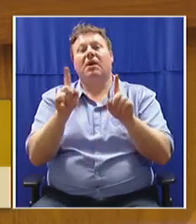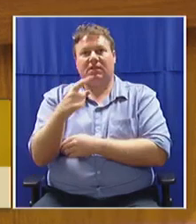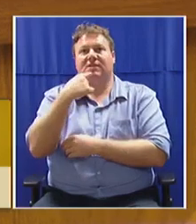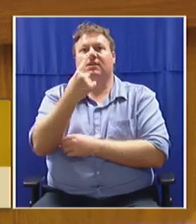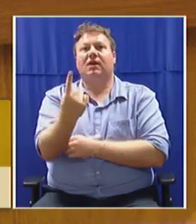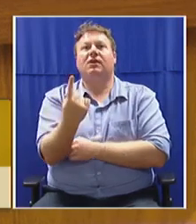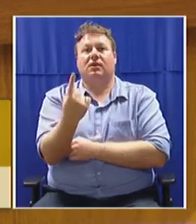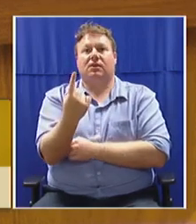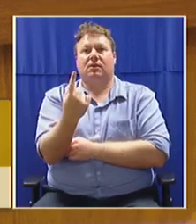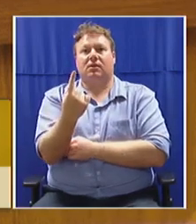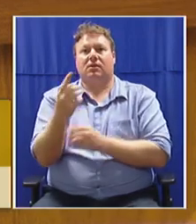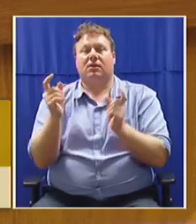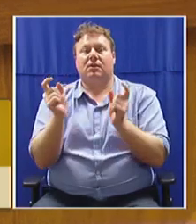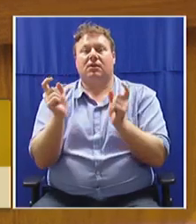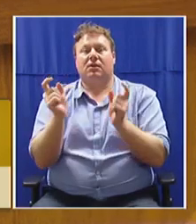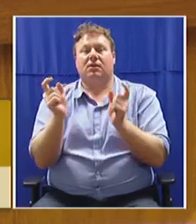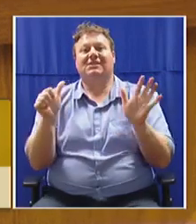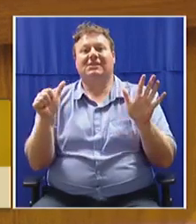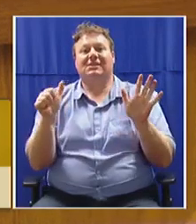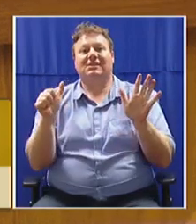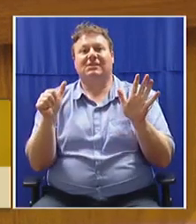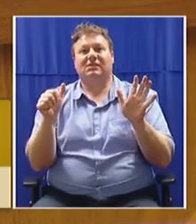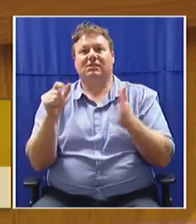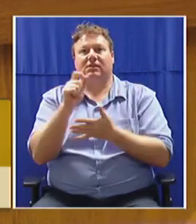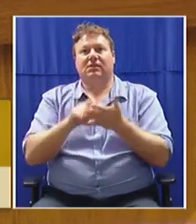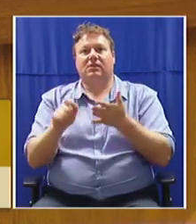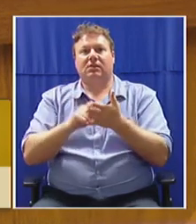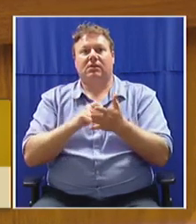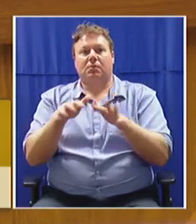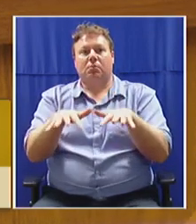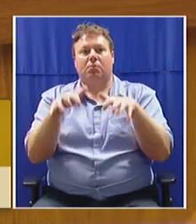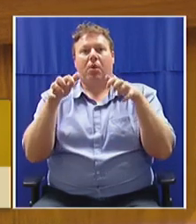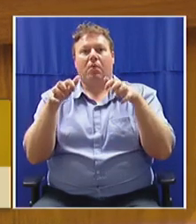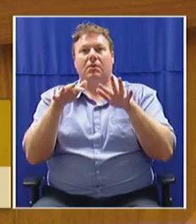that we meet in this sixth democratic Parliament of the people